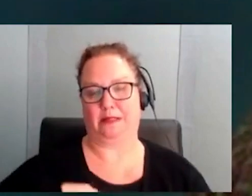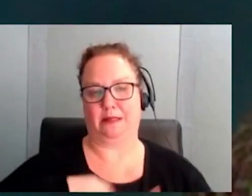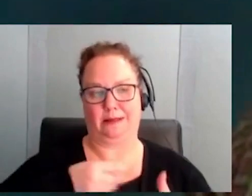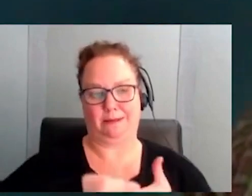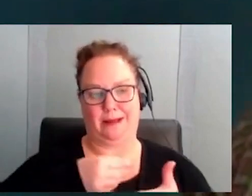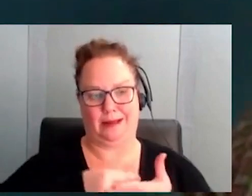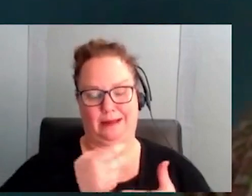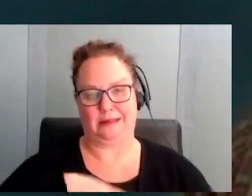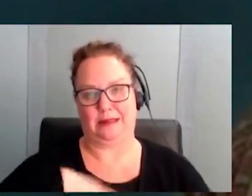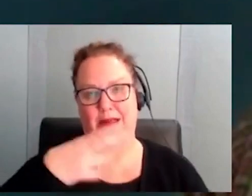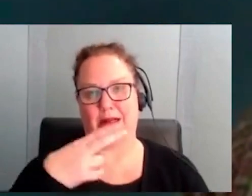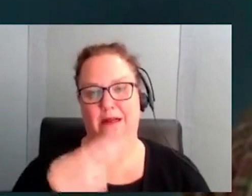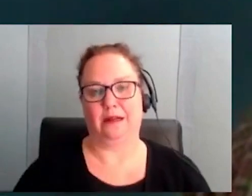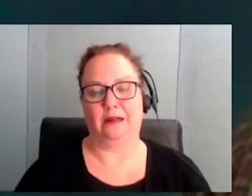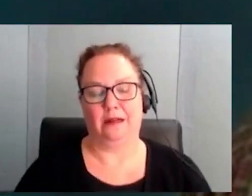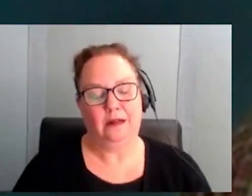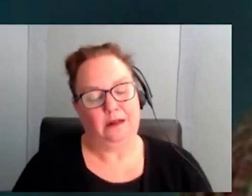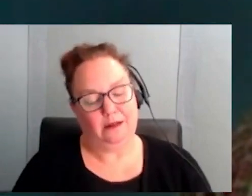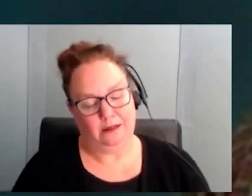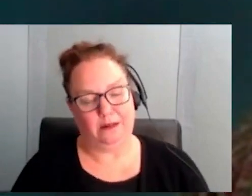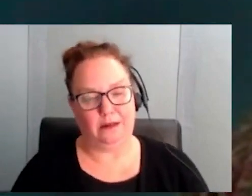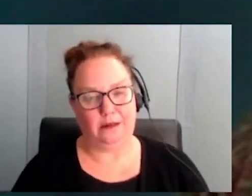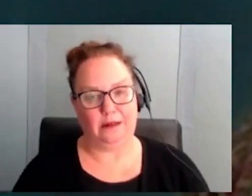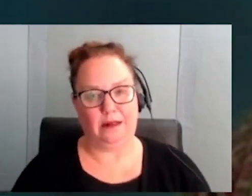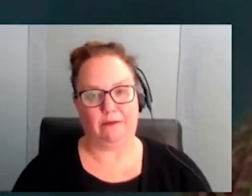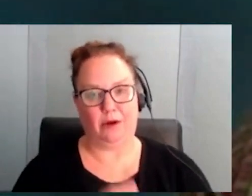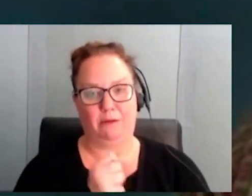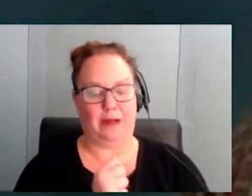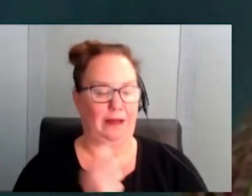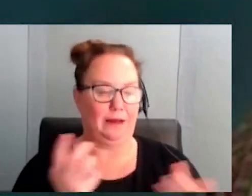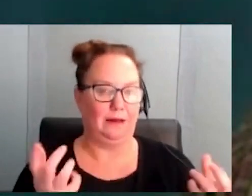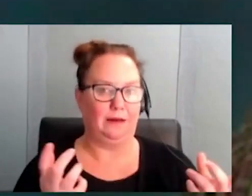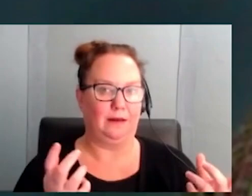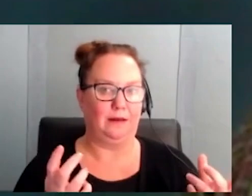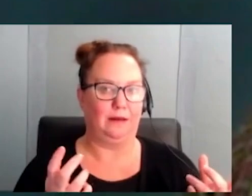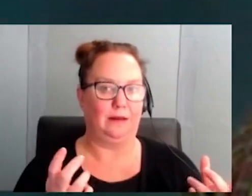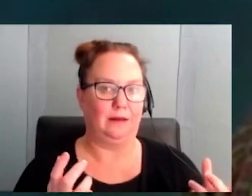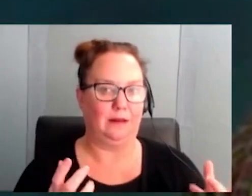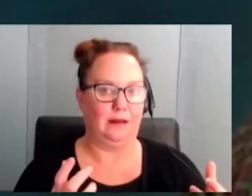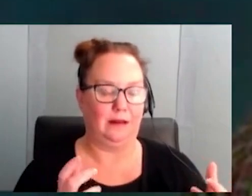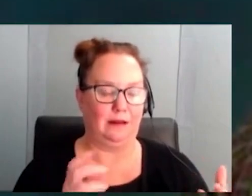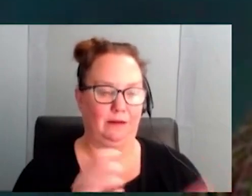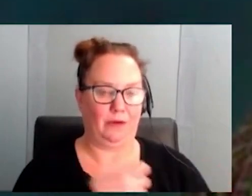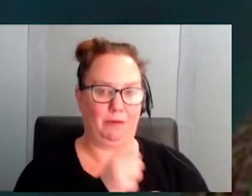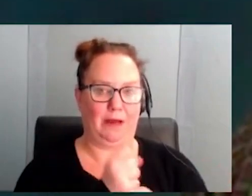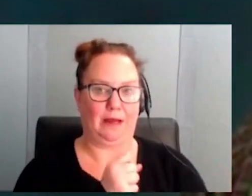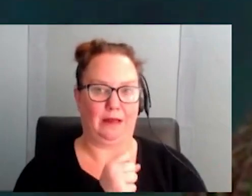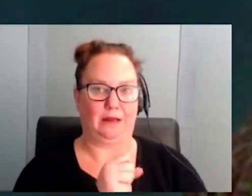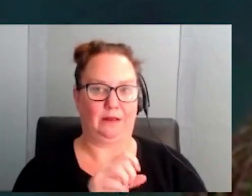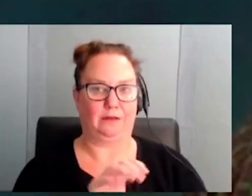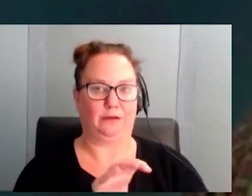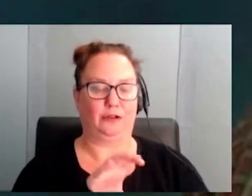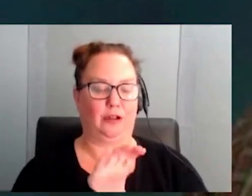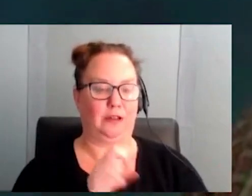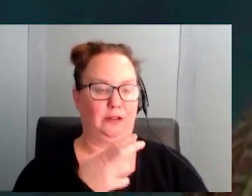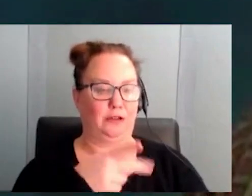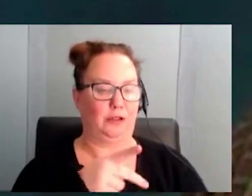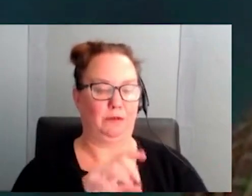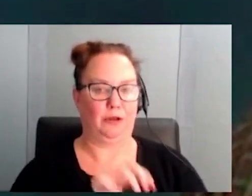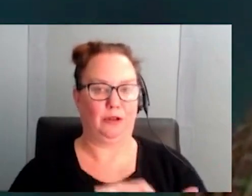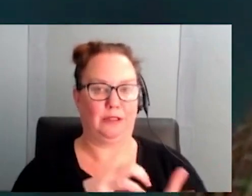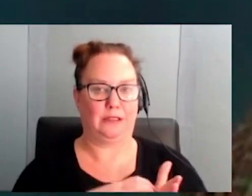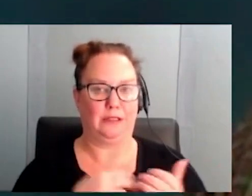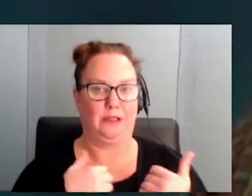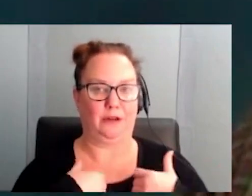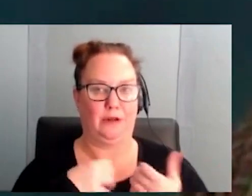higher. And I equate them to, if you're making a batch of, and I equate it to this, if you're making a batch of chocolate chip cookies and you happen to